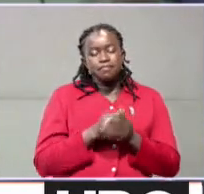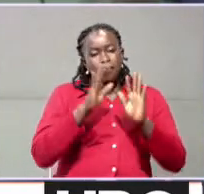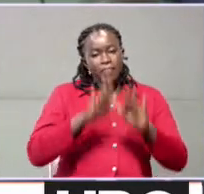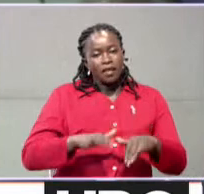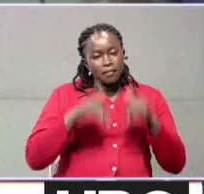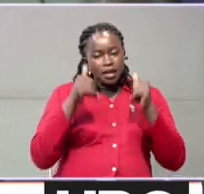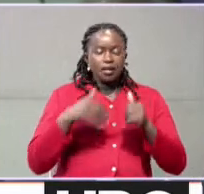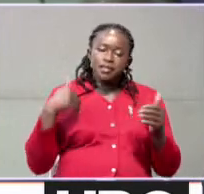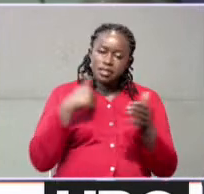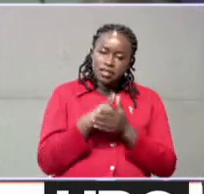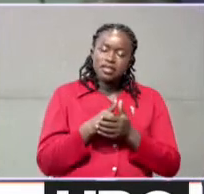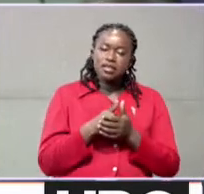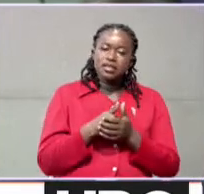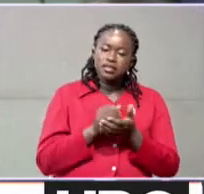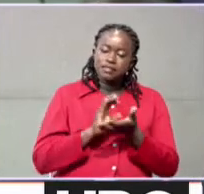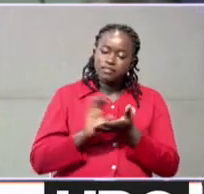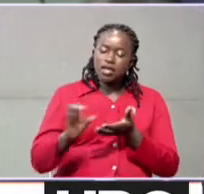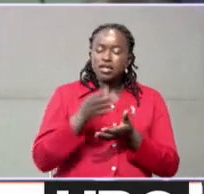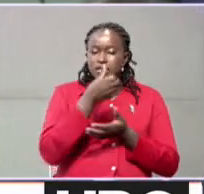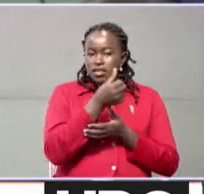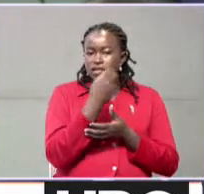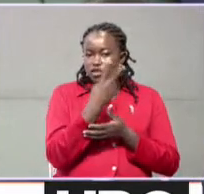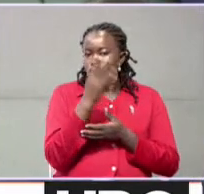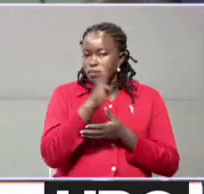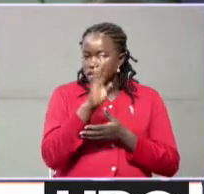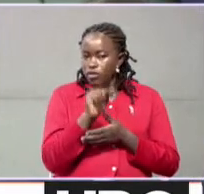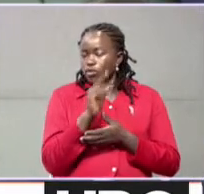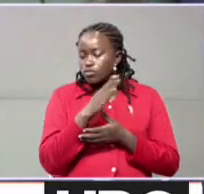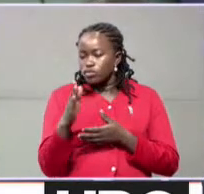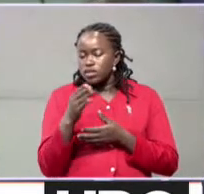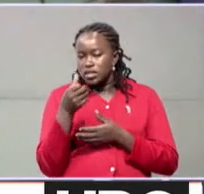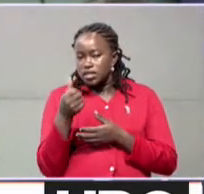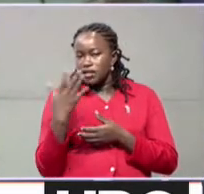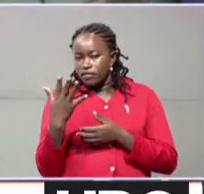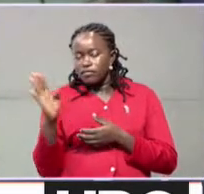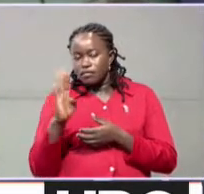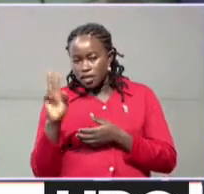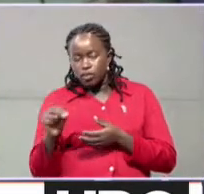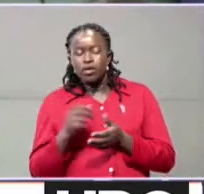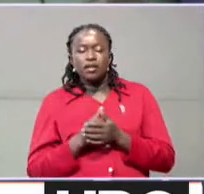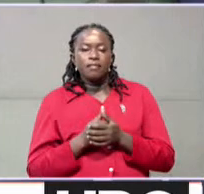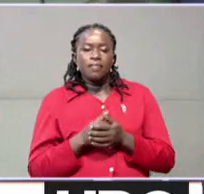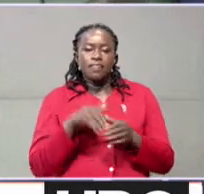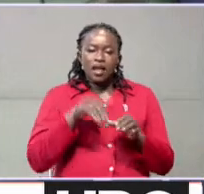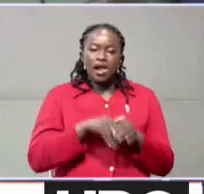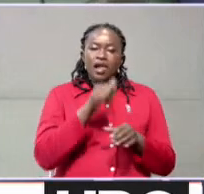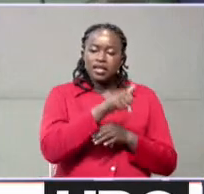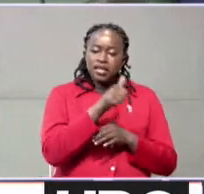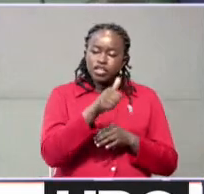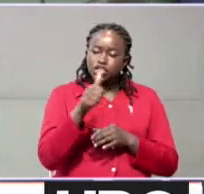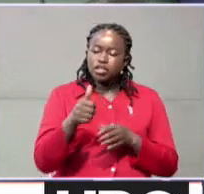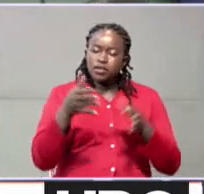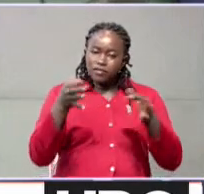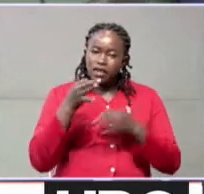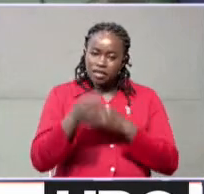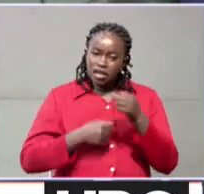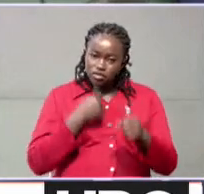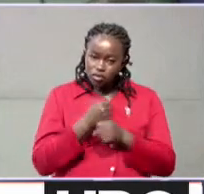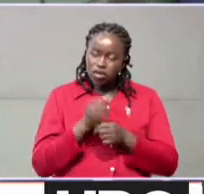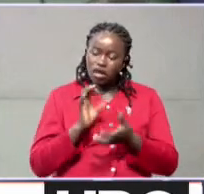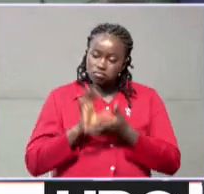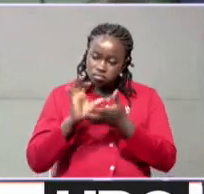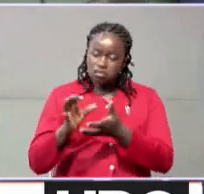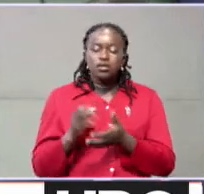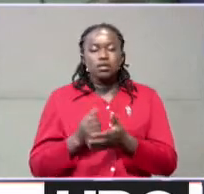appropriating between 62 billion and 65 billion in each financial year to the contingencies